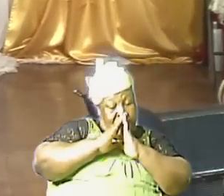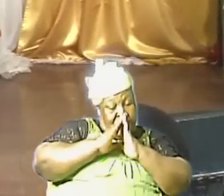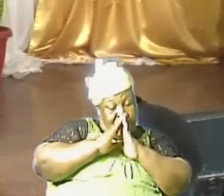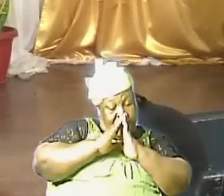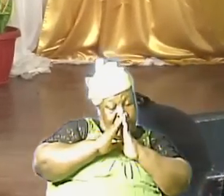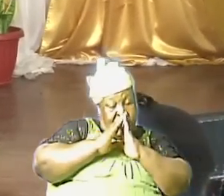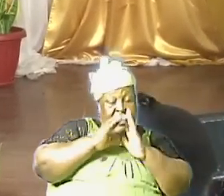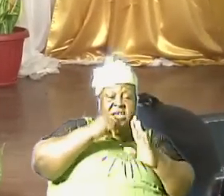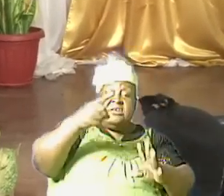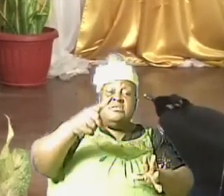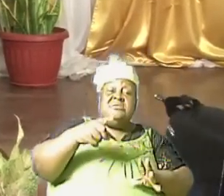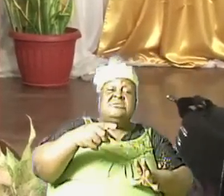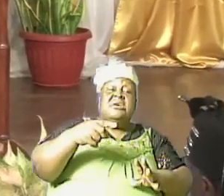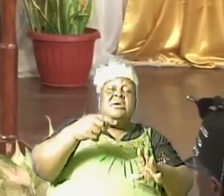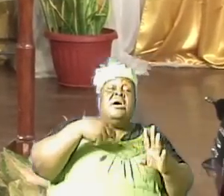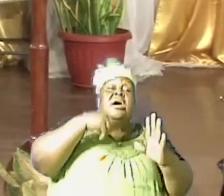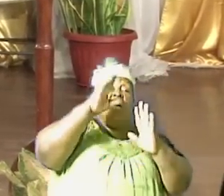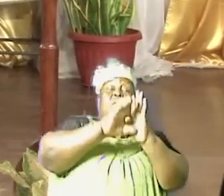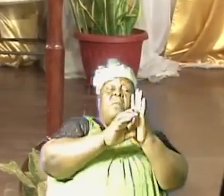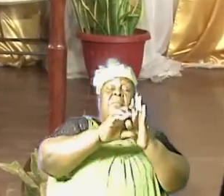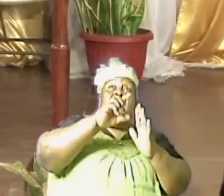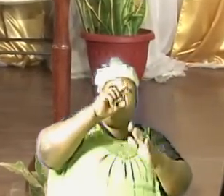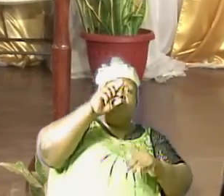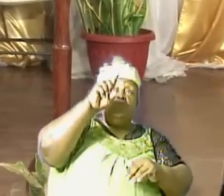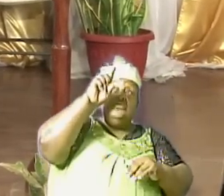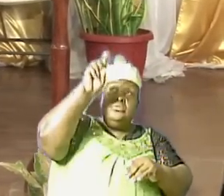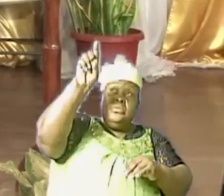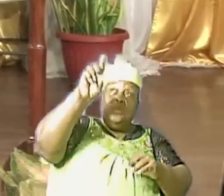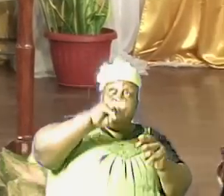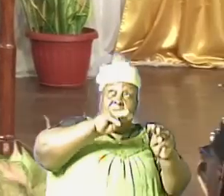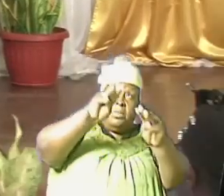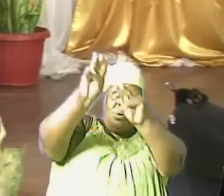pray. And said, I command you, mountain,